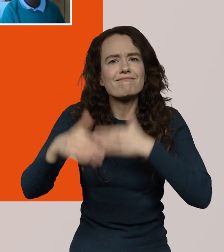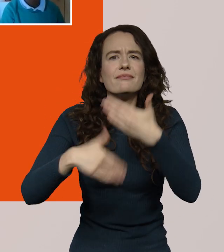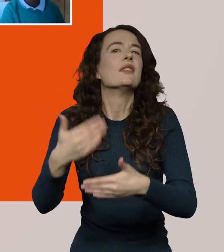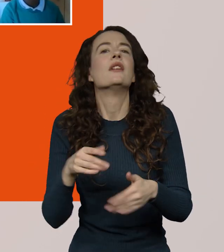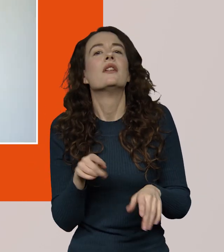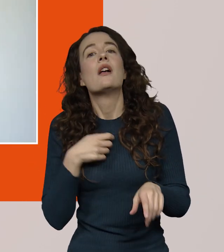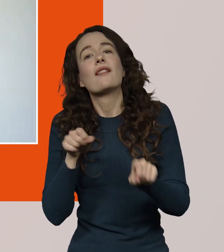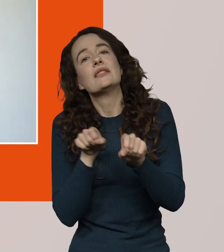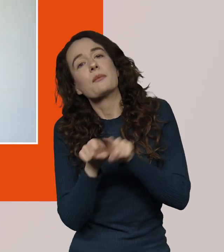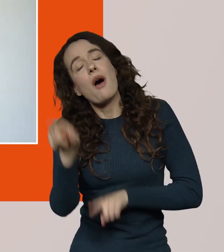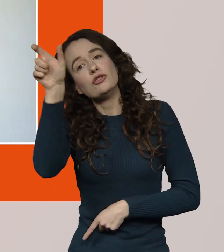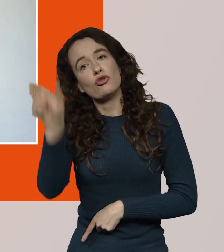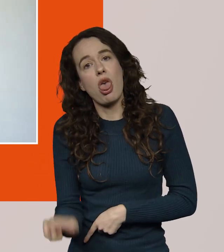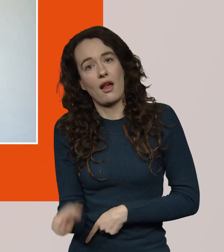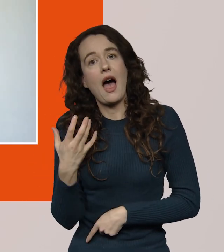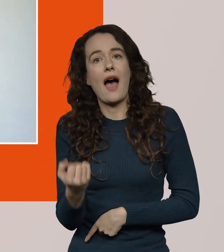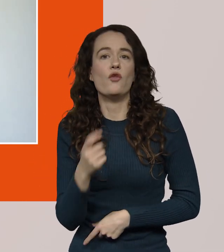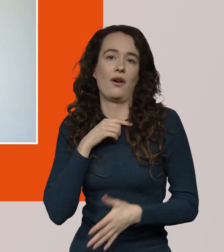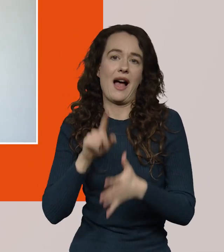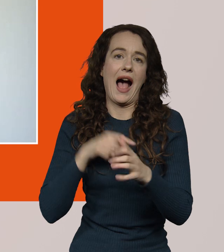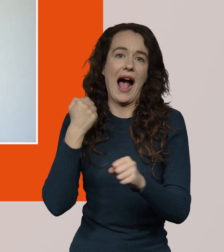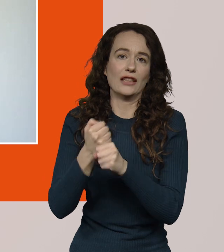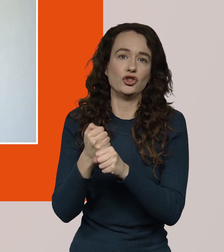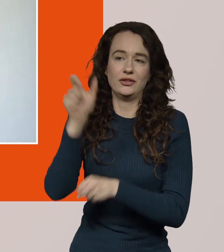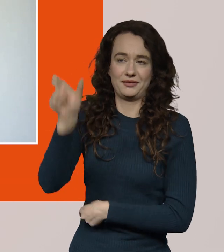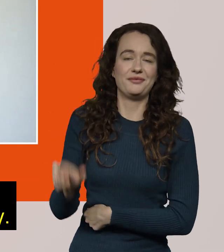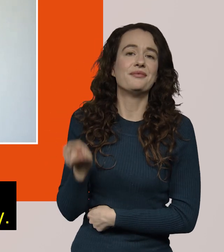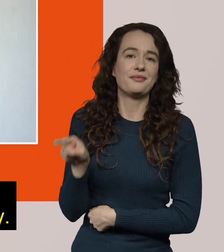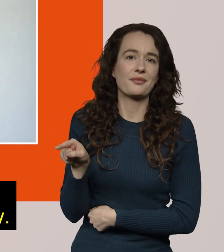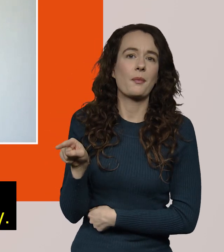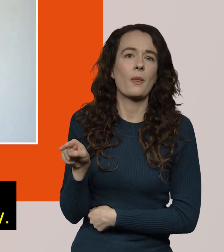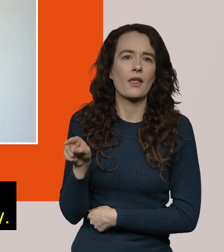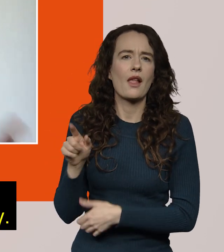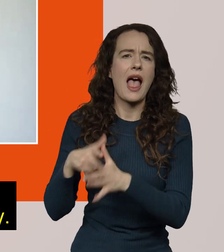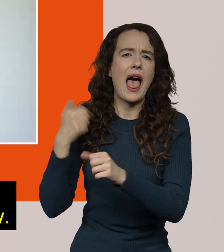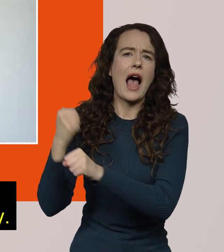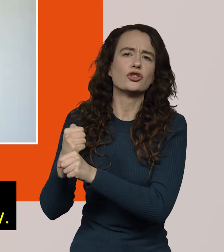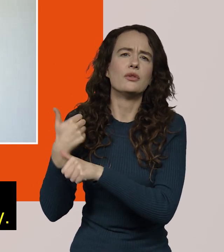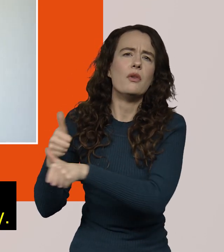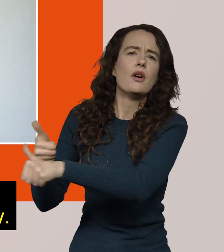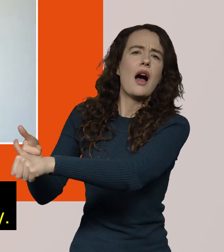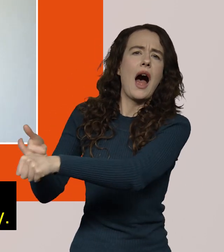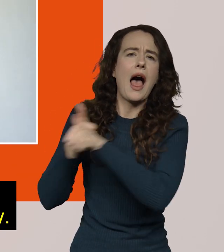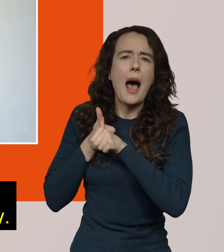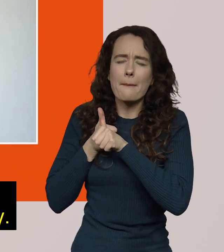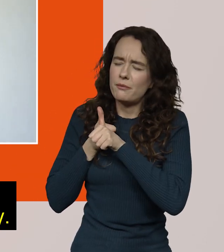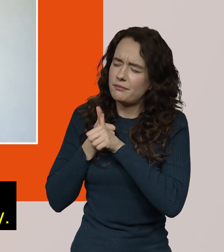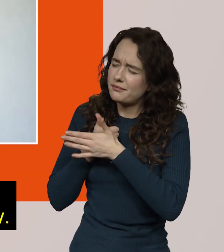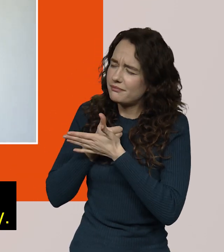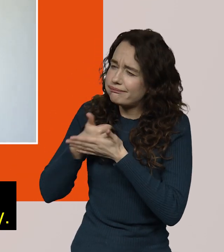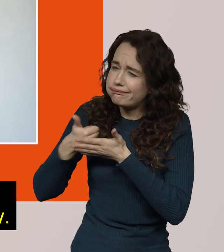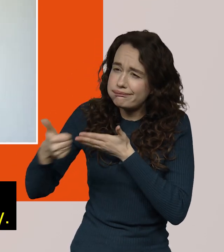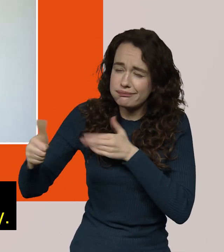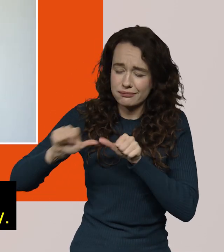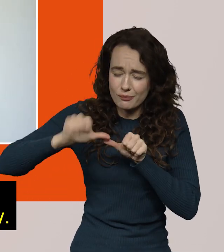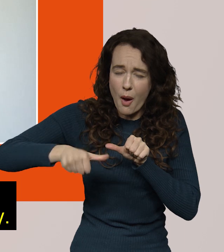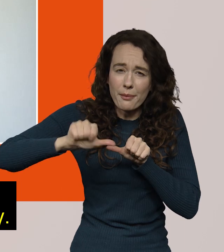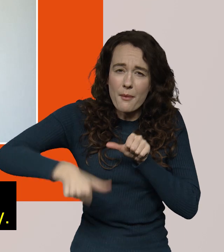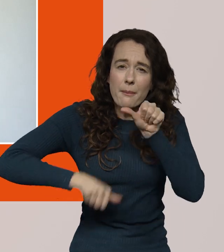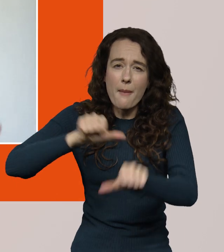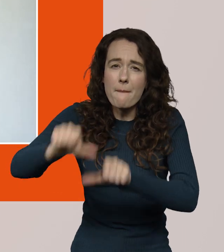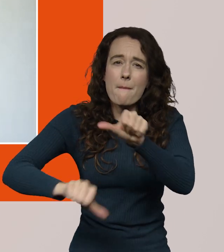my granddad, I have my grandma. In the sun I have Place to Be, and then on the last cloud I have Hermione Granger because she's just my favourite